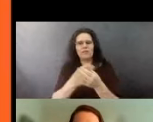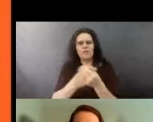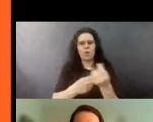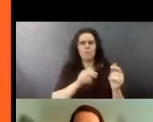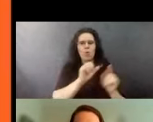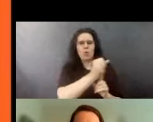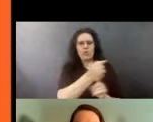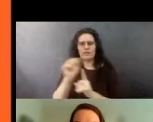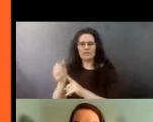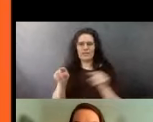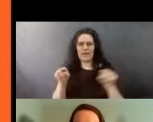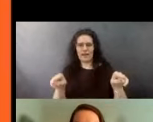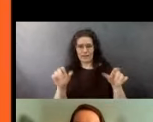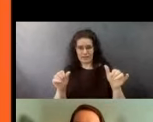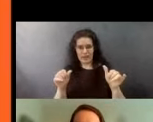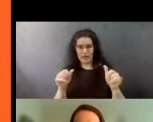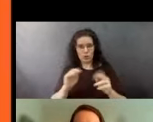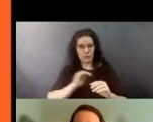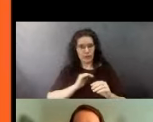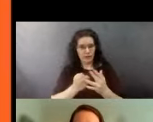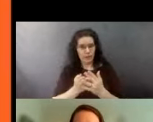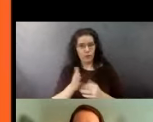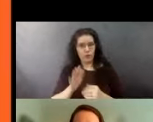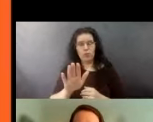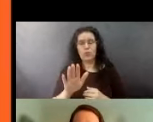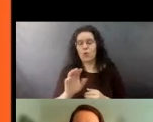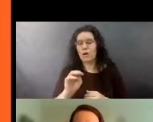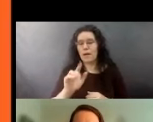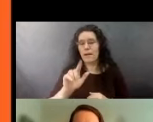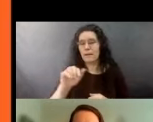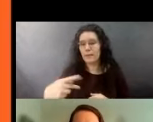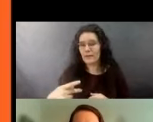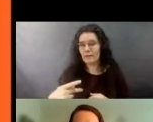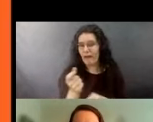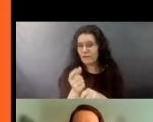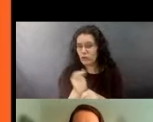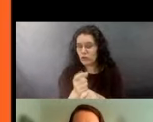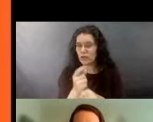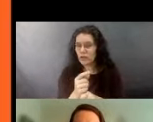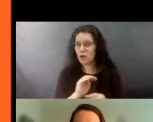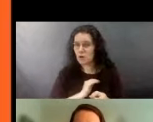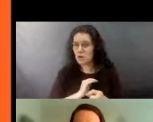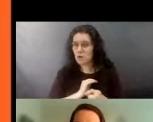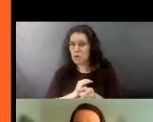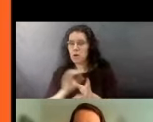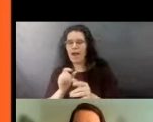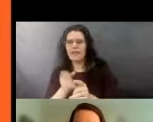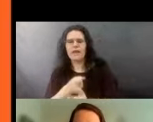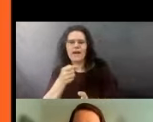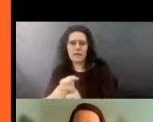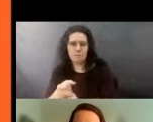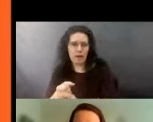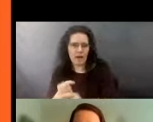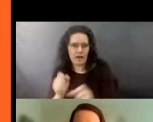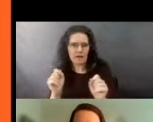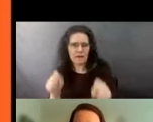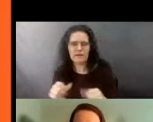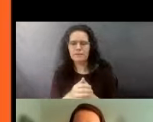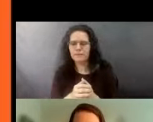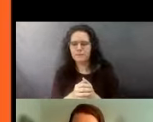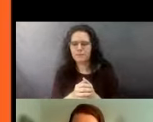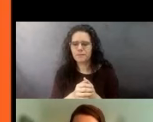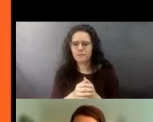you're able to meet them through your medical legal partnership year after year and have an impact along the way. So